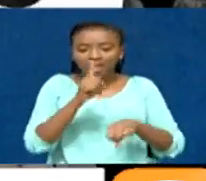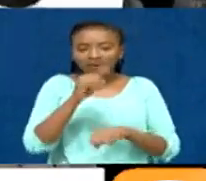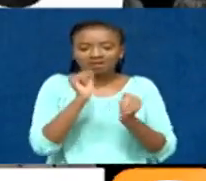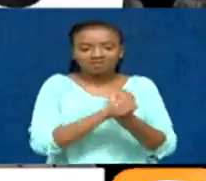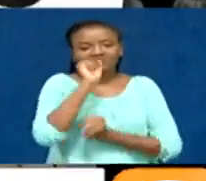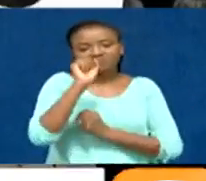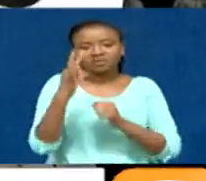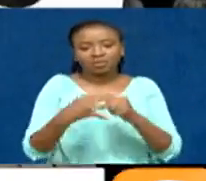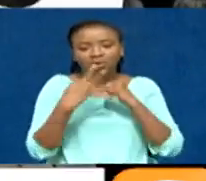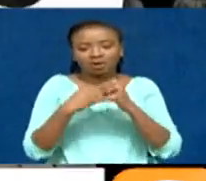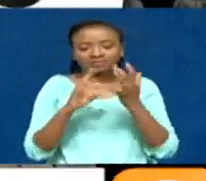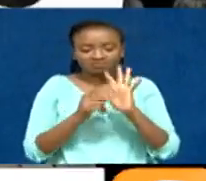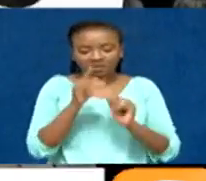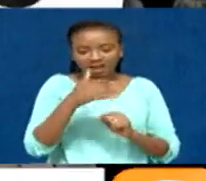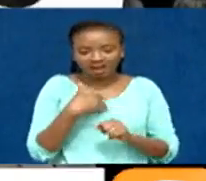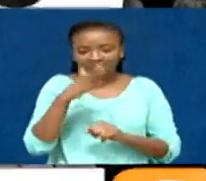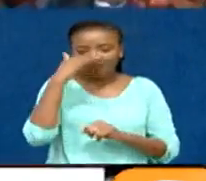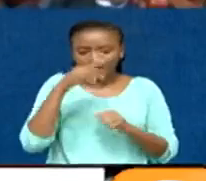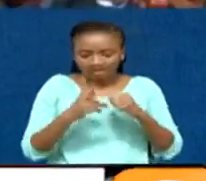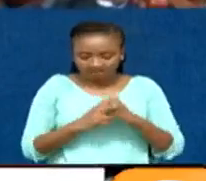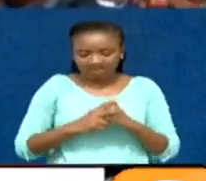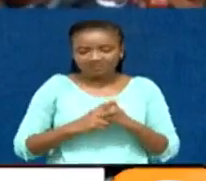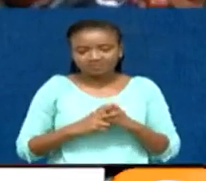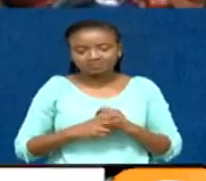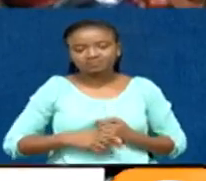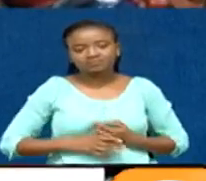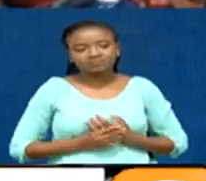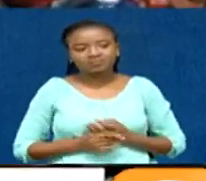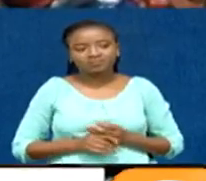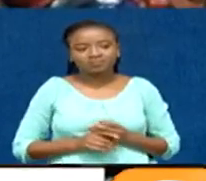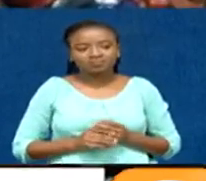law, IEBC has up to 7 days to do so.